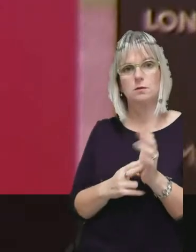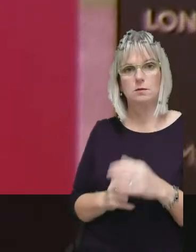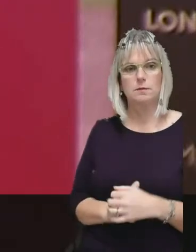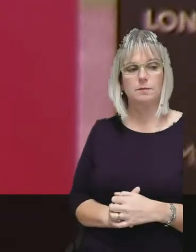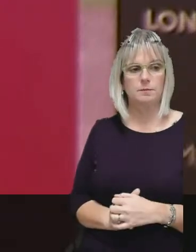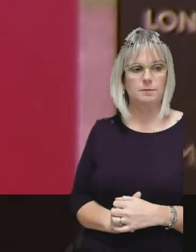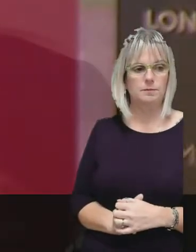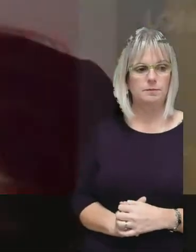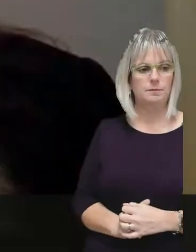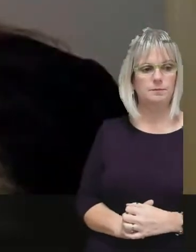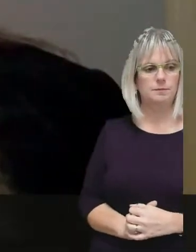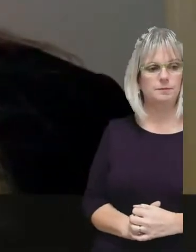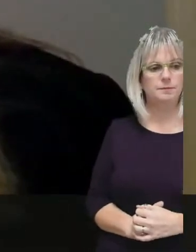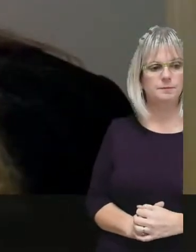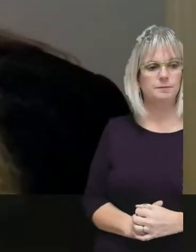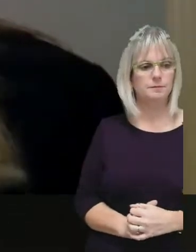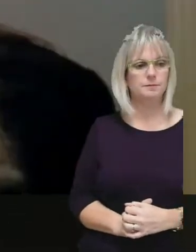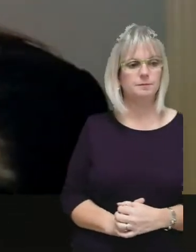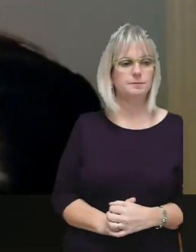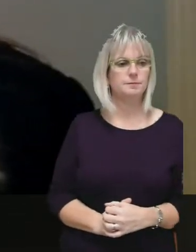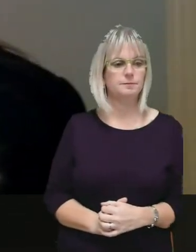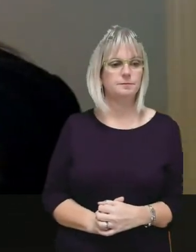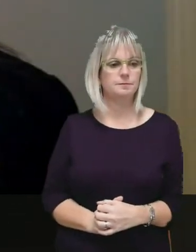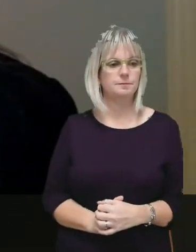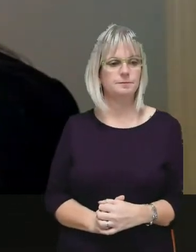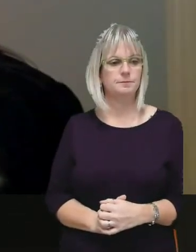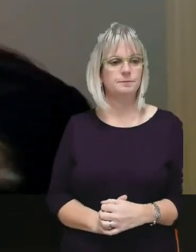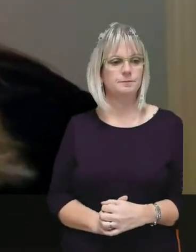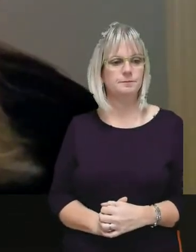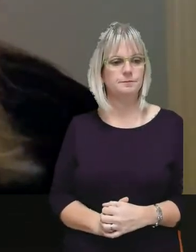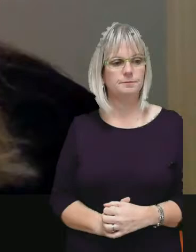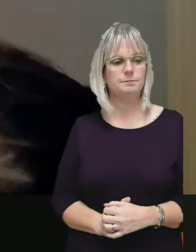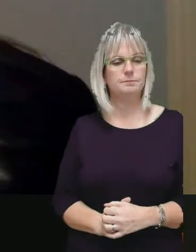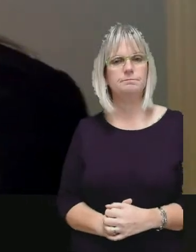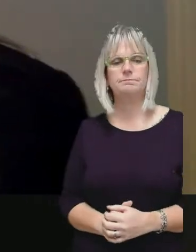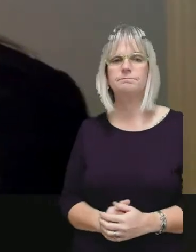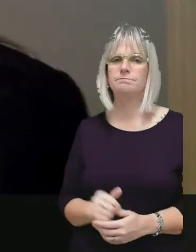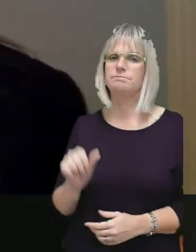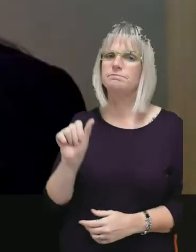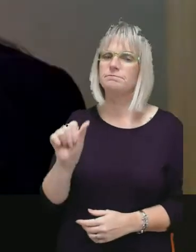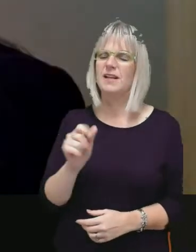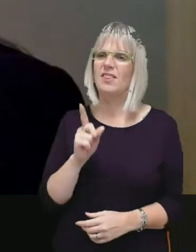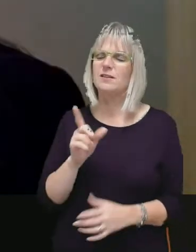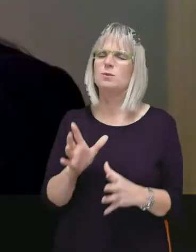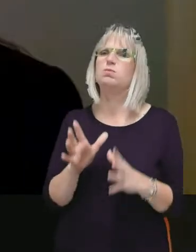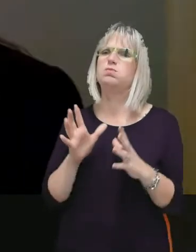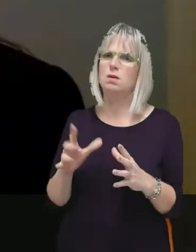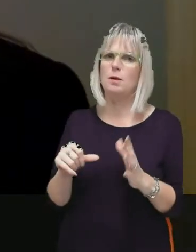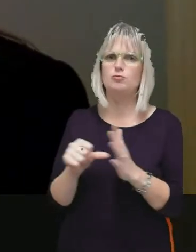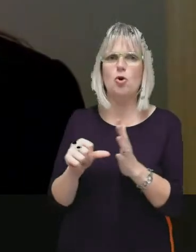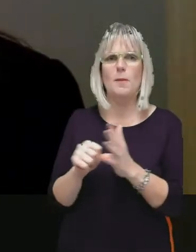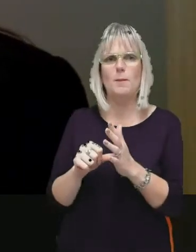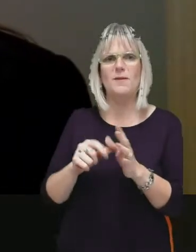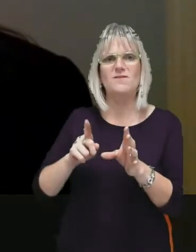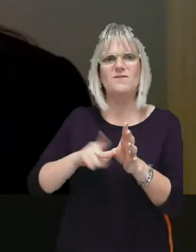and thank you, Alejandro. This is a real problem for youngsters, as it is for everybody else. And the Mayor started